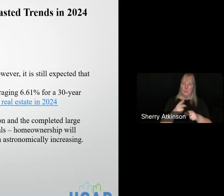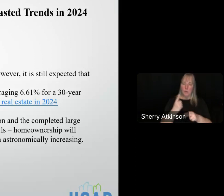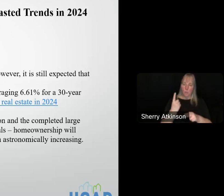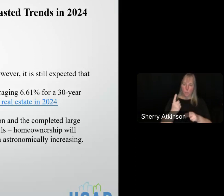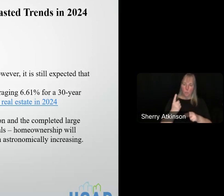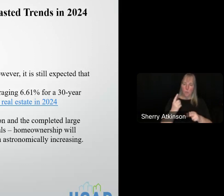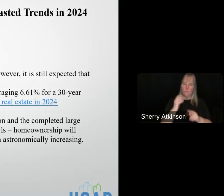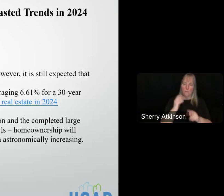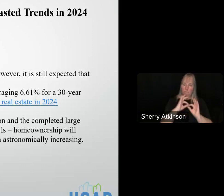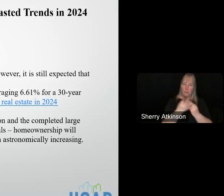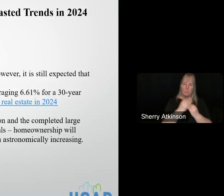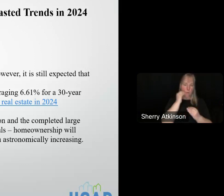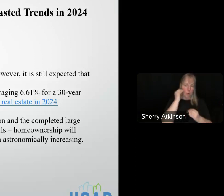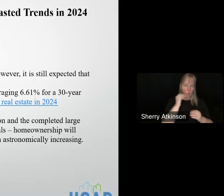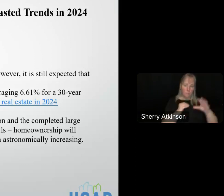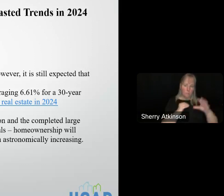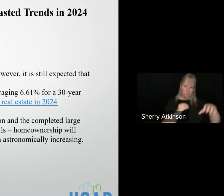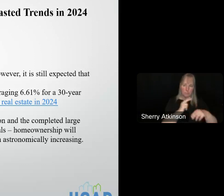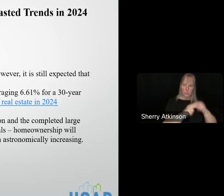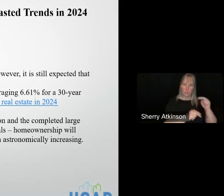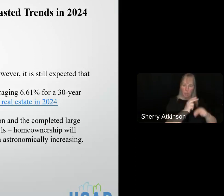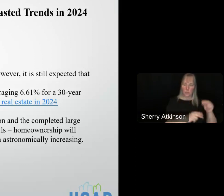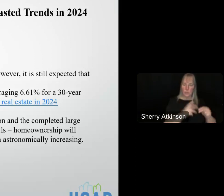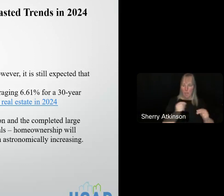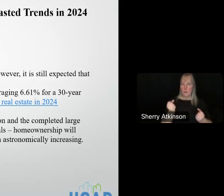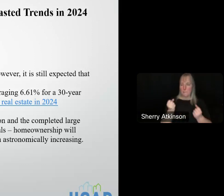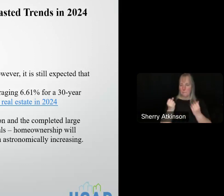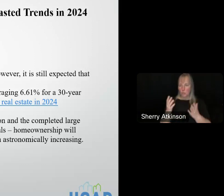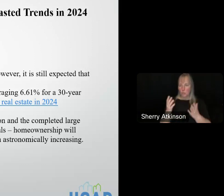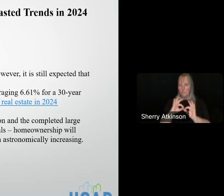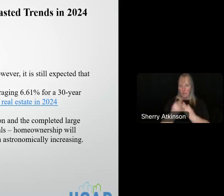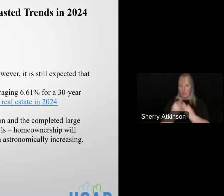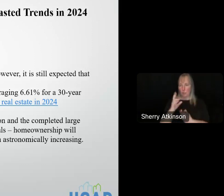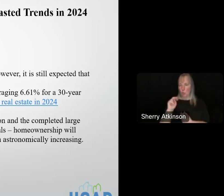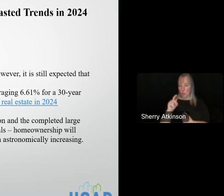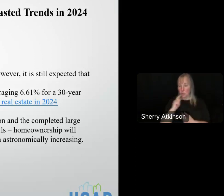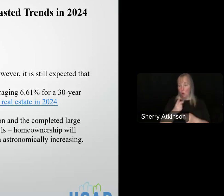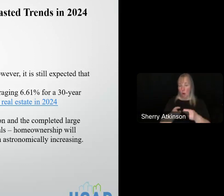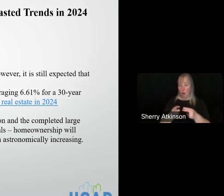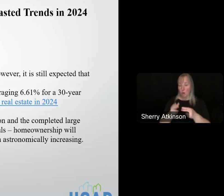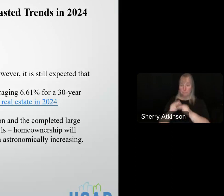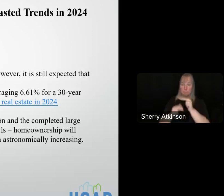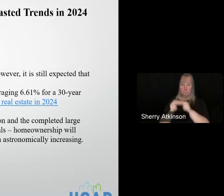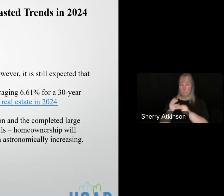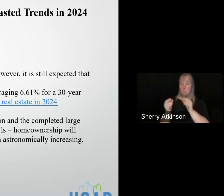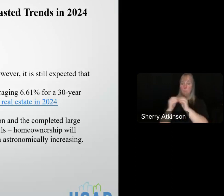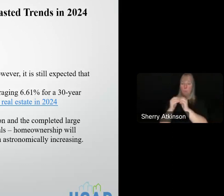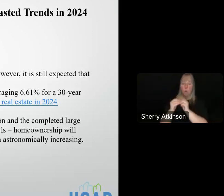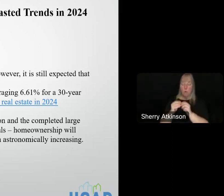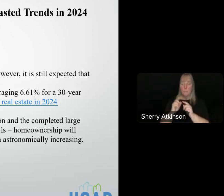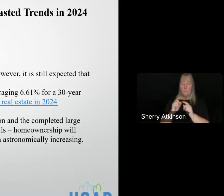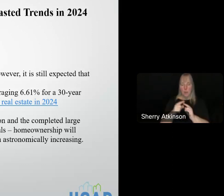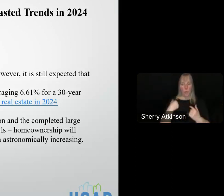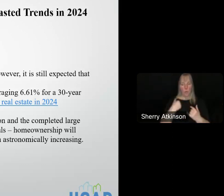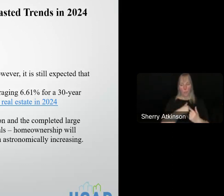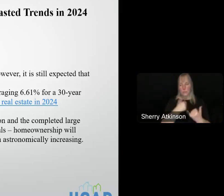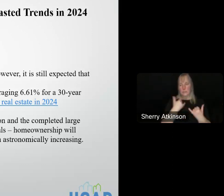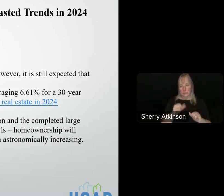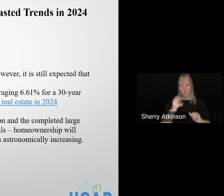and multi-family units are picking up, but we're still seeing in a lot of